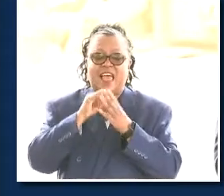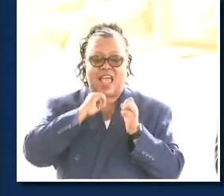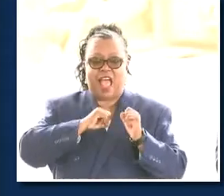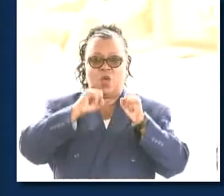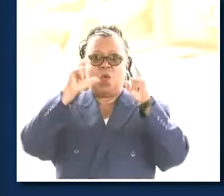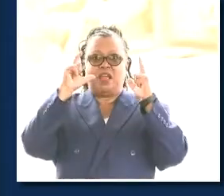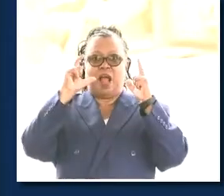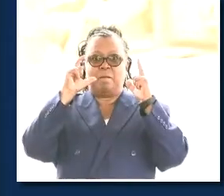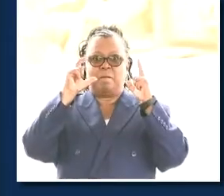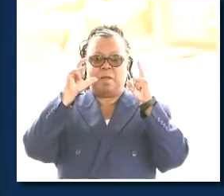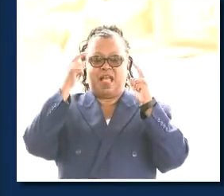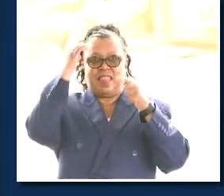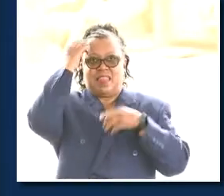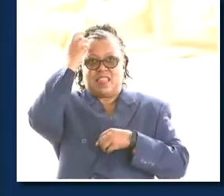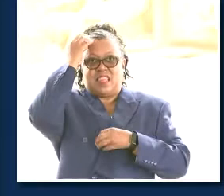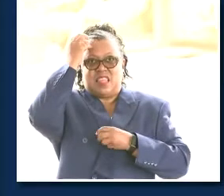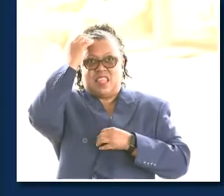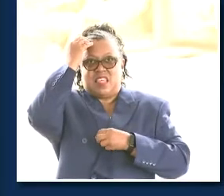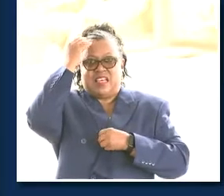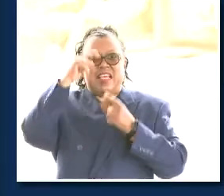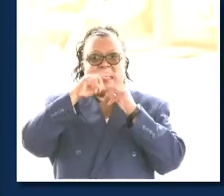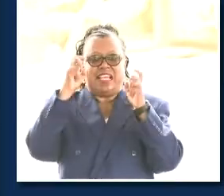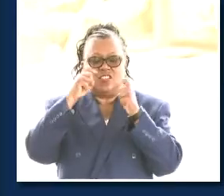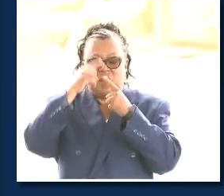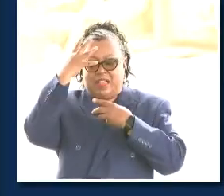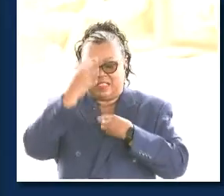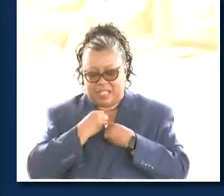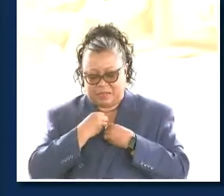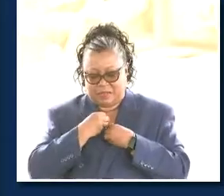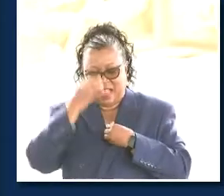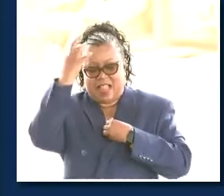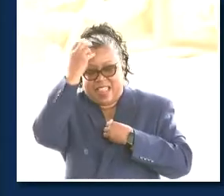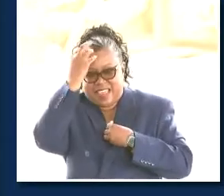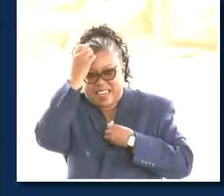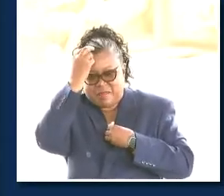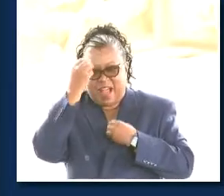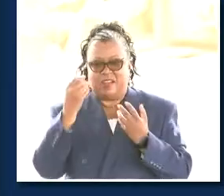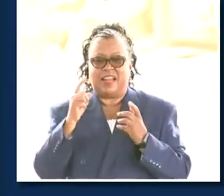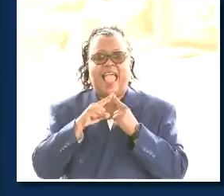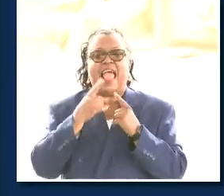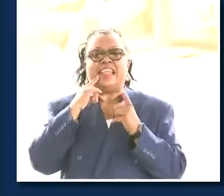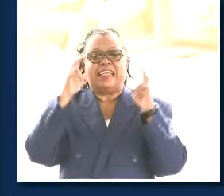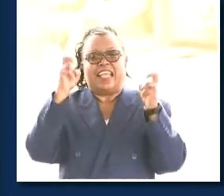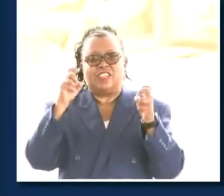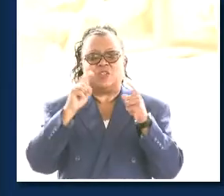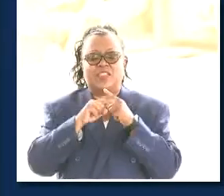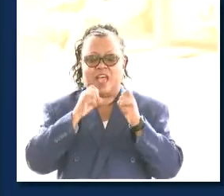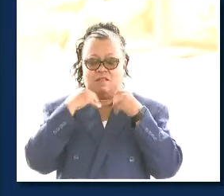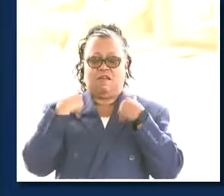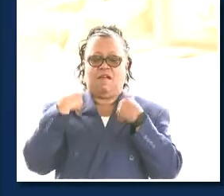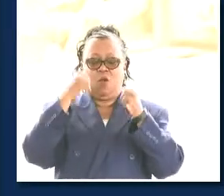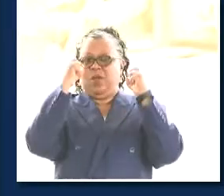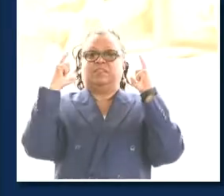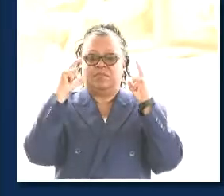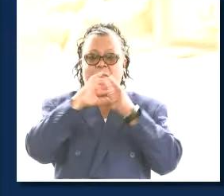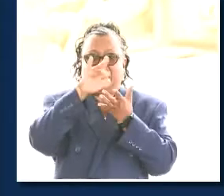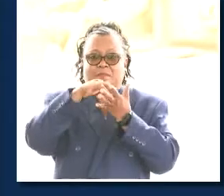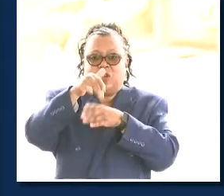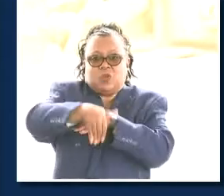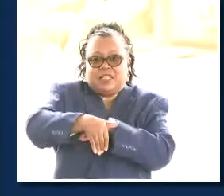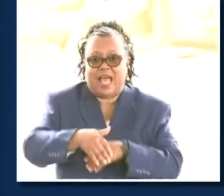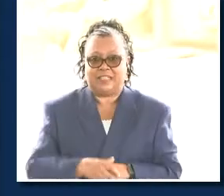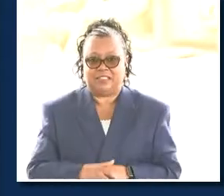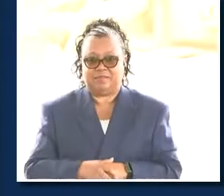up thinking about, it's the issue that I go to bed thinking about, and it's the issue that wakes me up in the middle of the